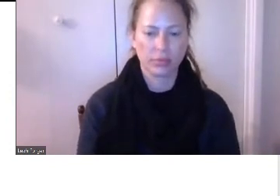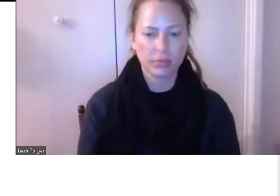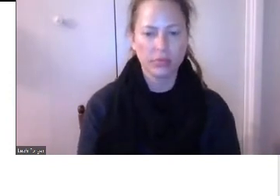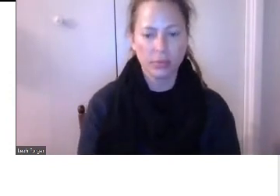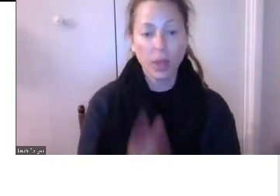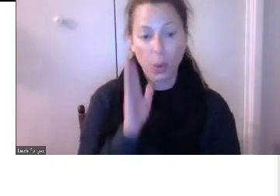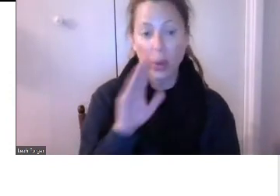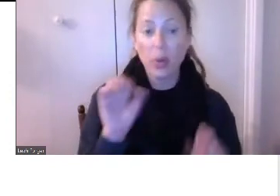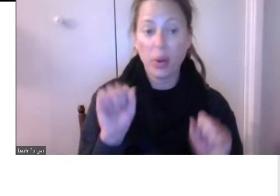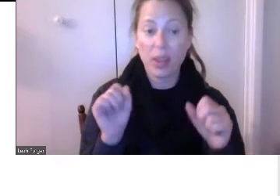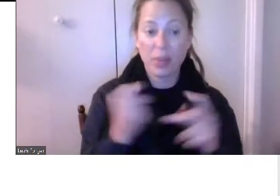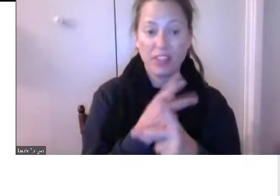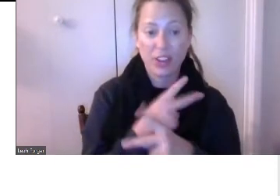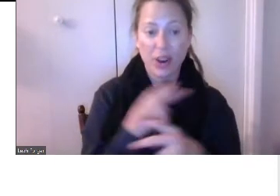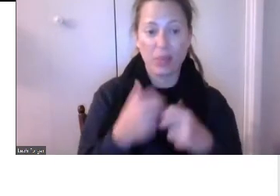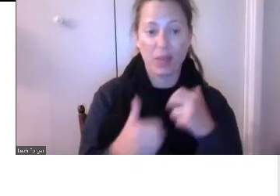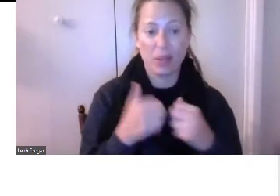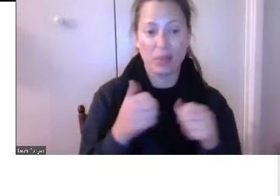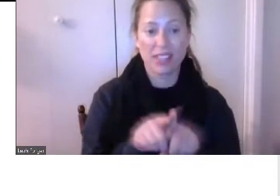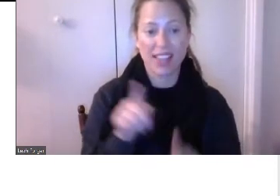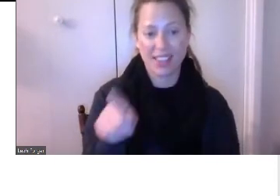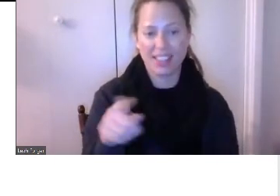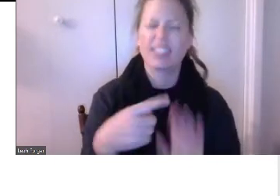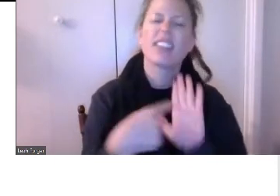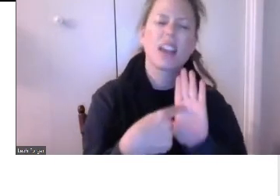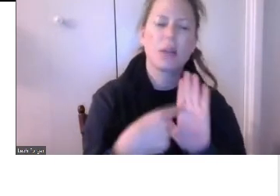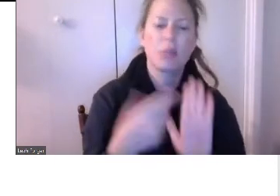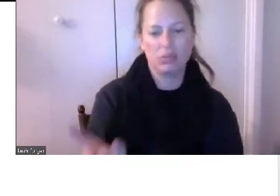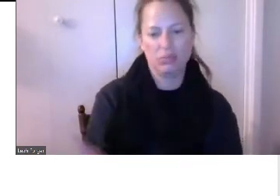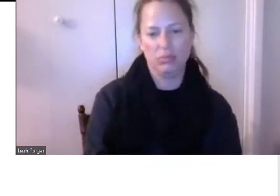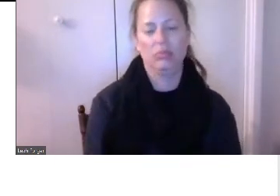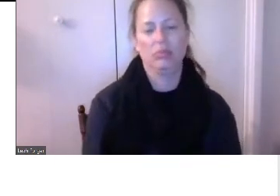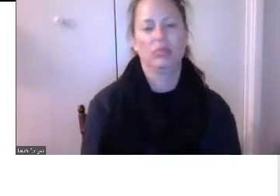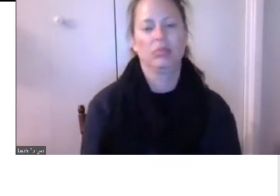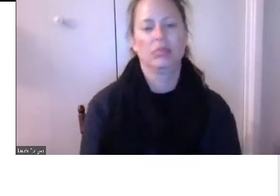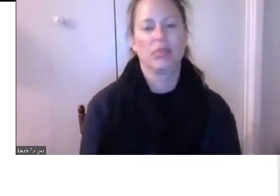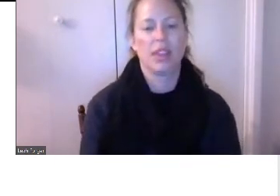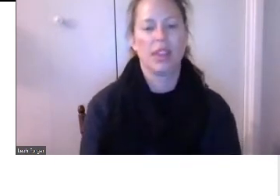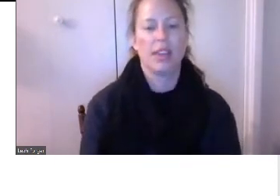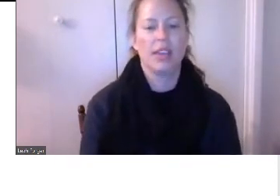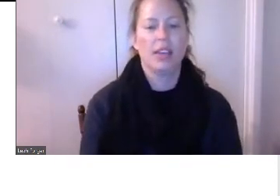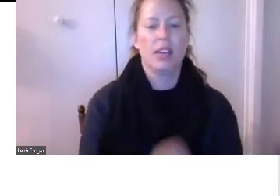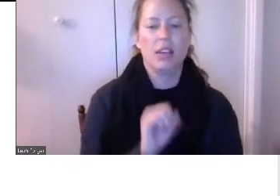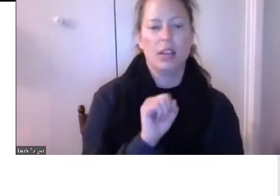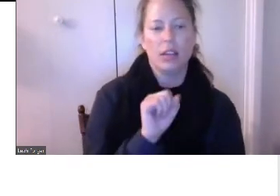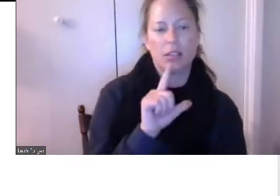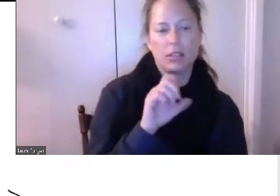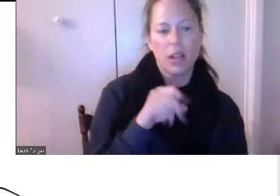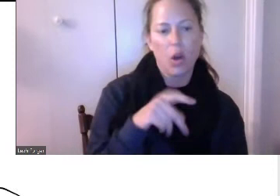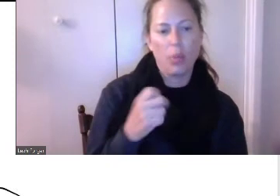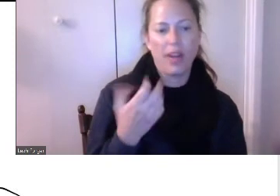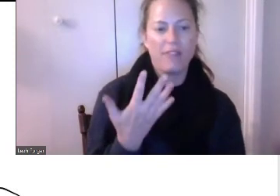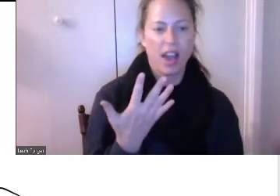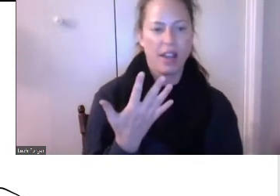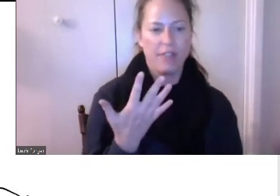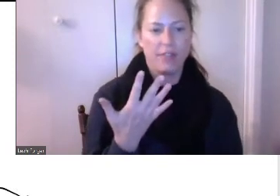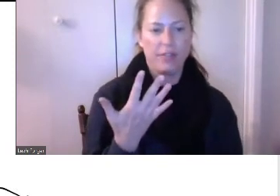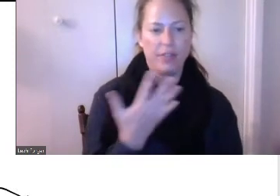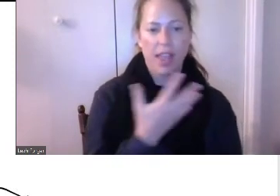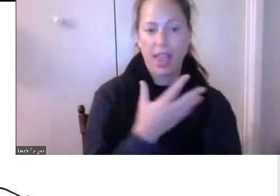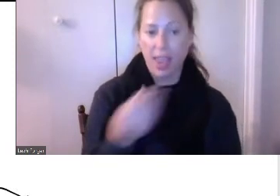this. And there's an example right here. Say if I give you the slope of 5 and a